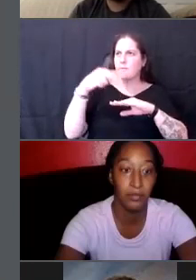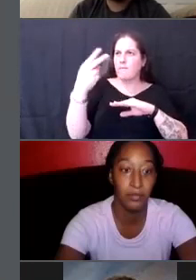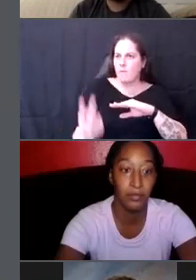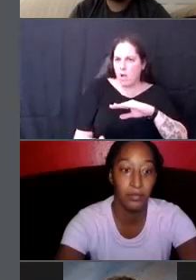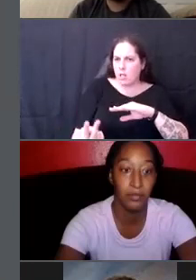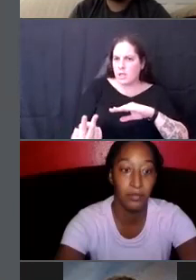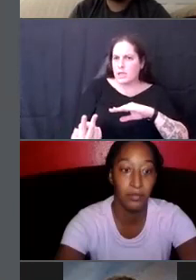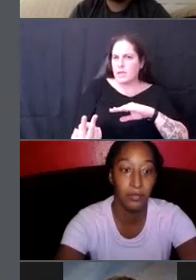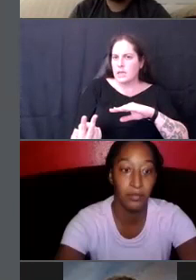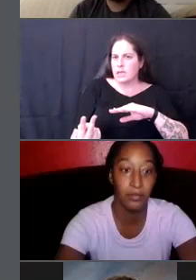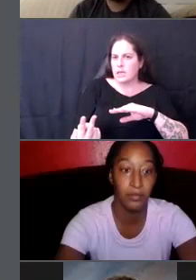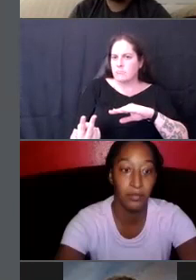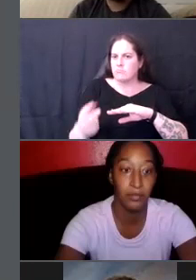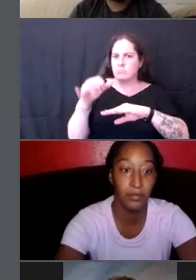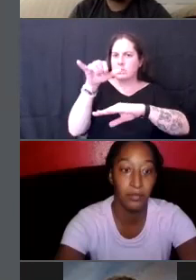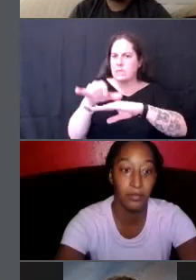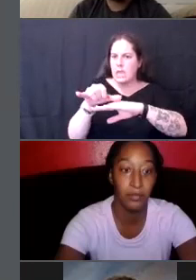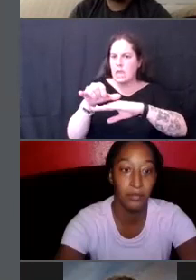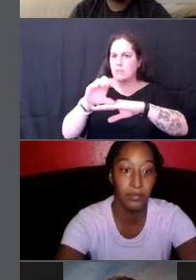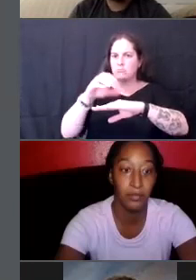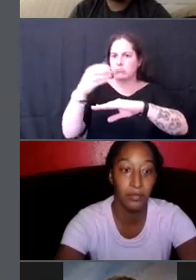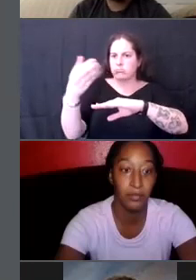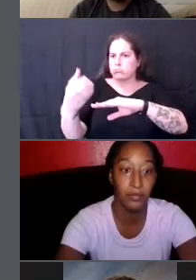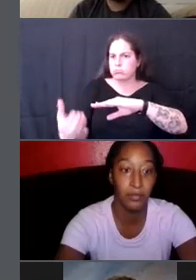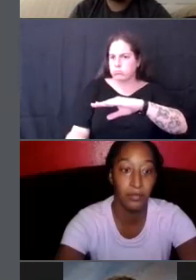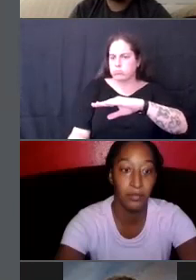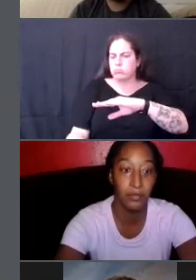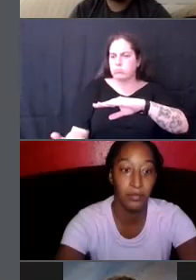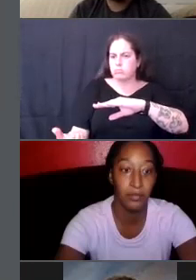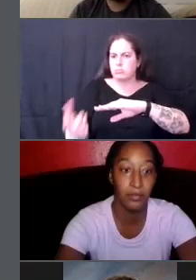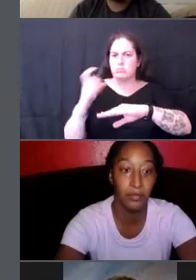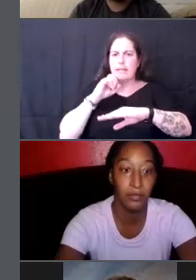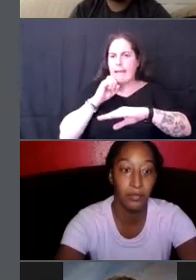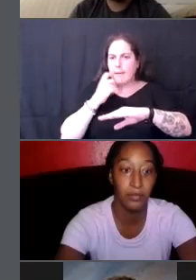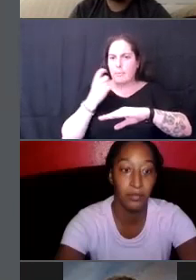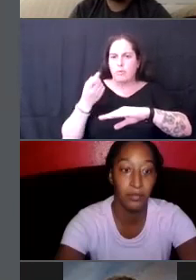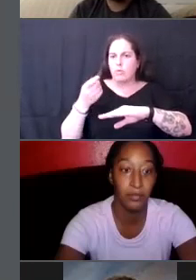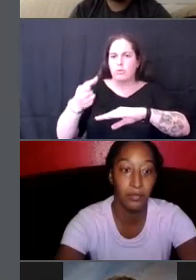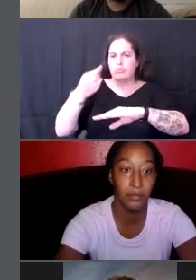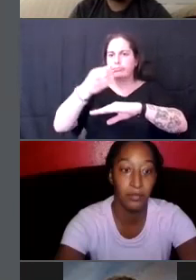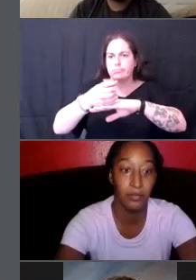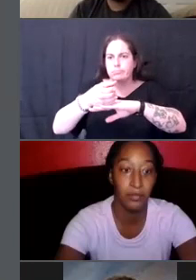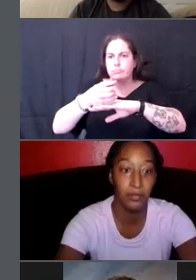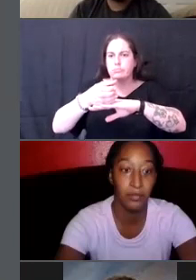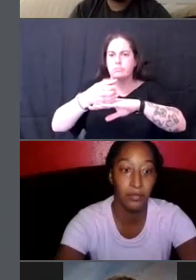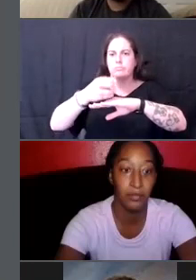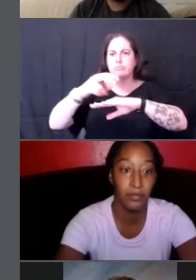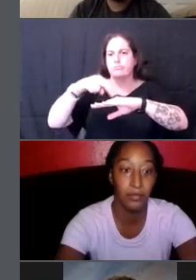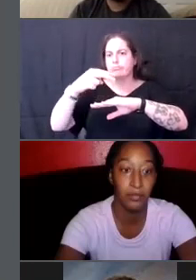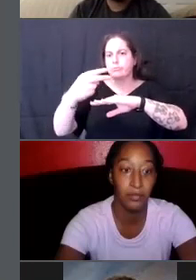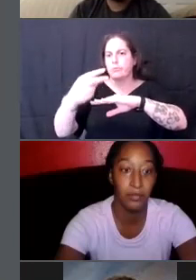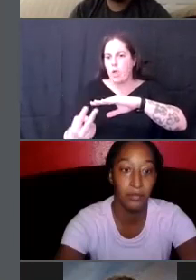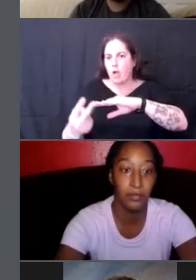from a stationary position, so imagine the apple is sitting in the apple tree,